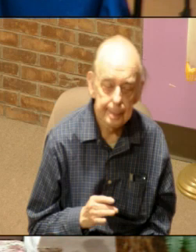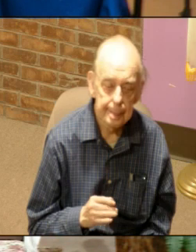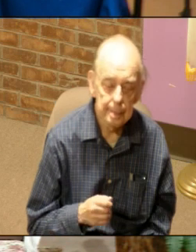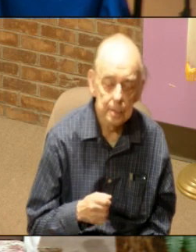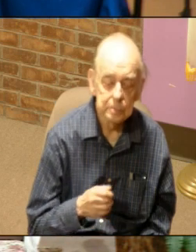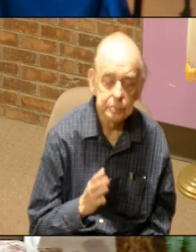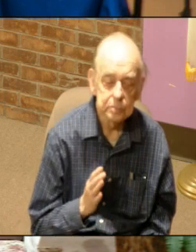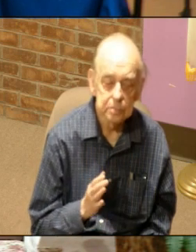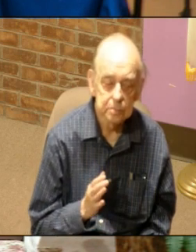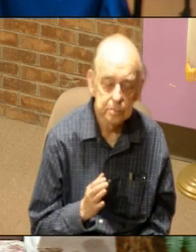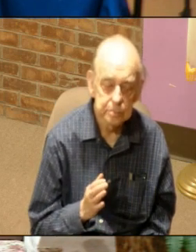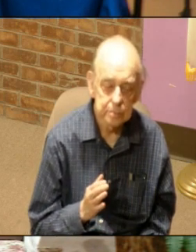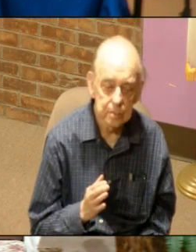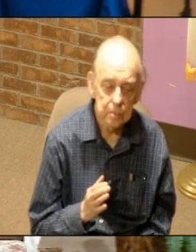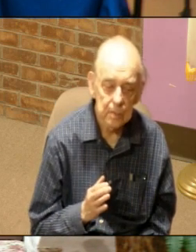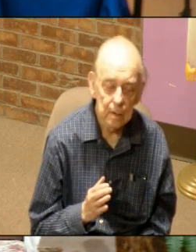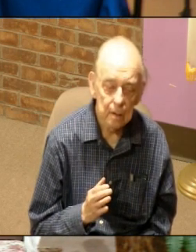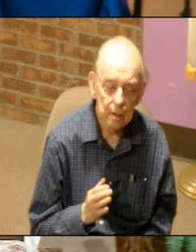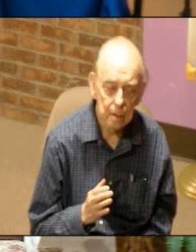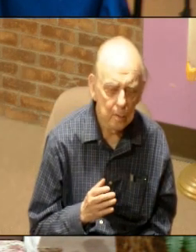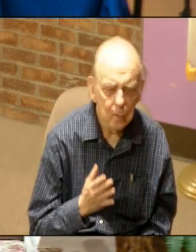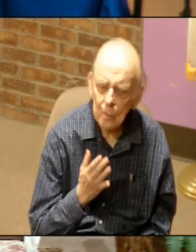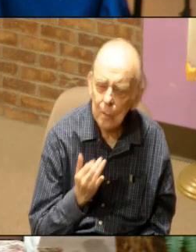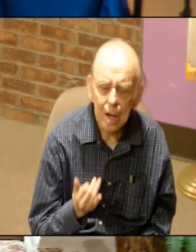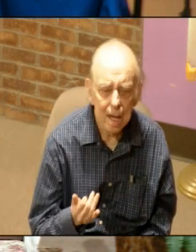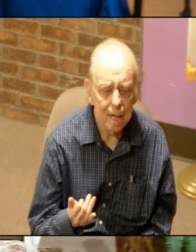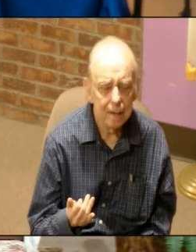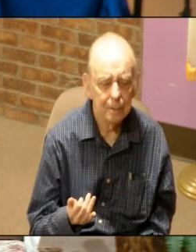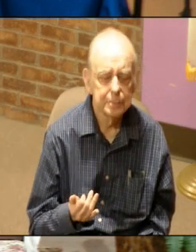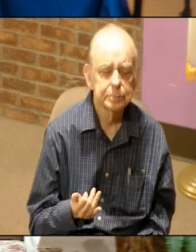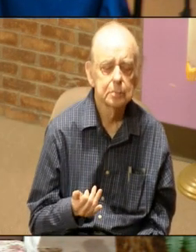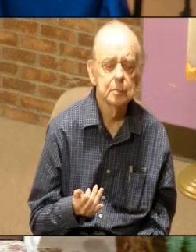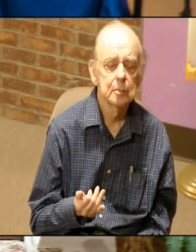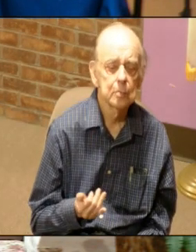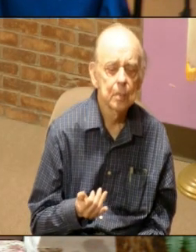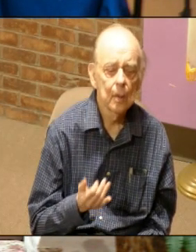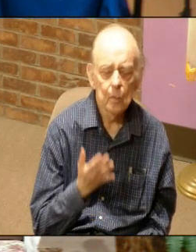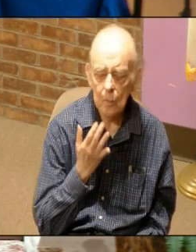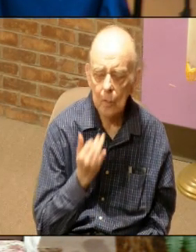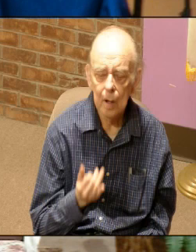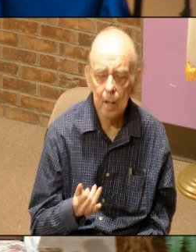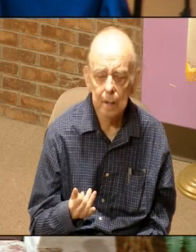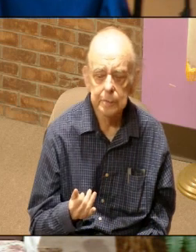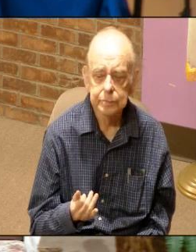God, why? Why?